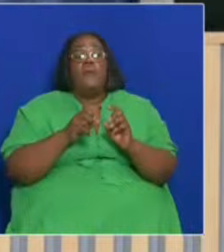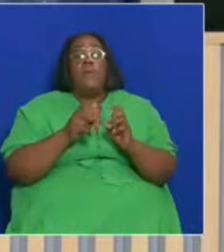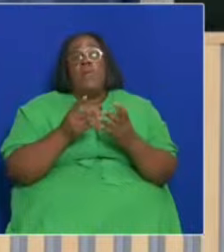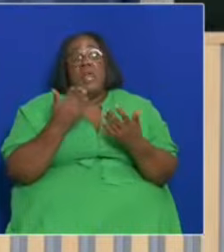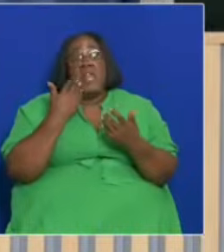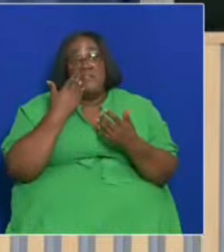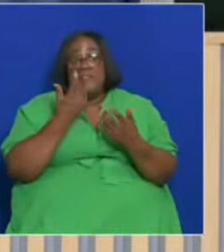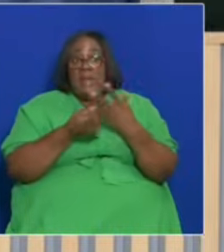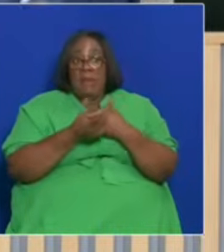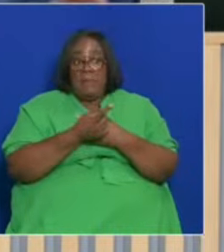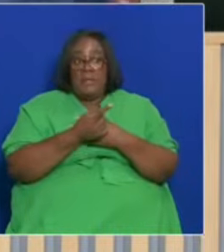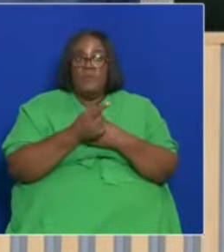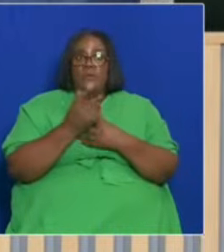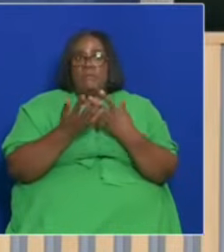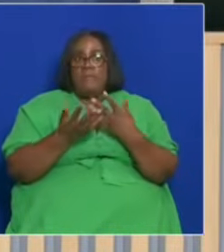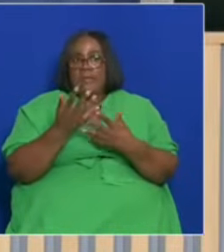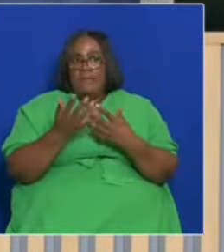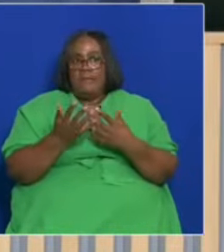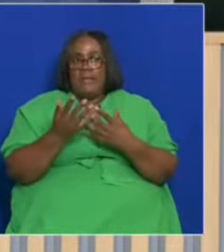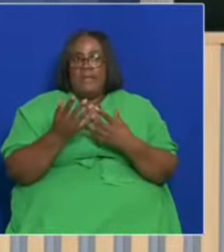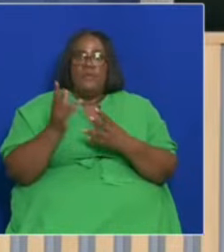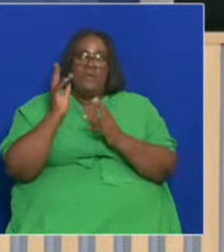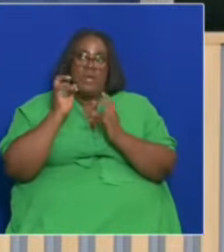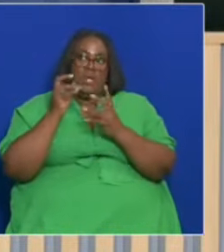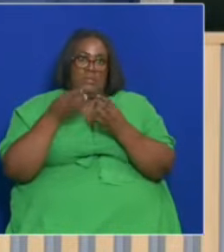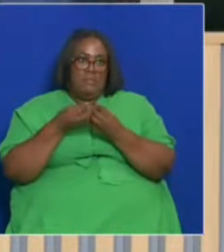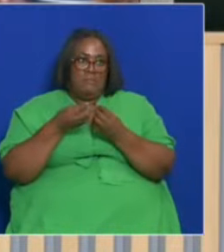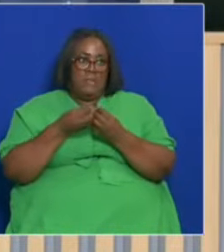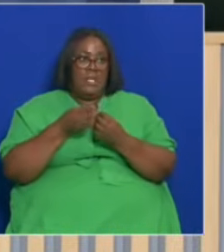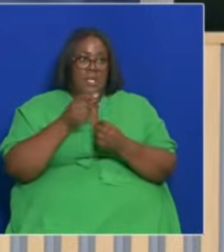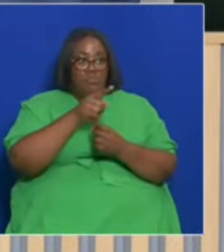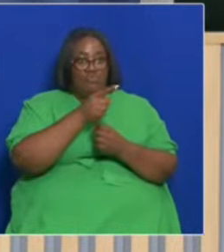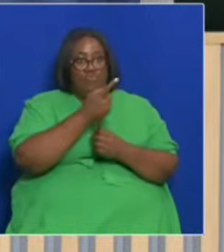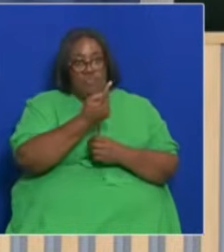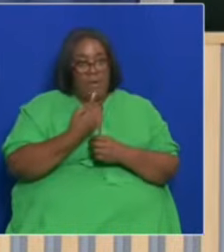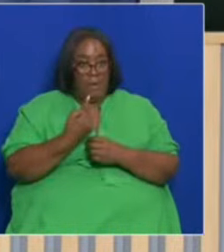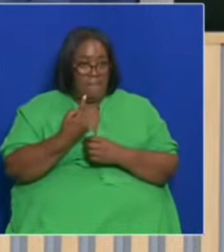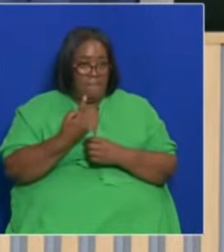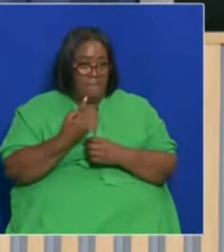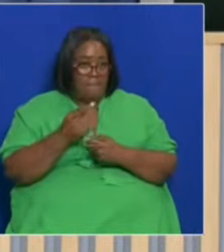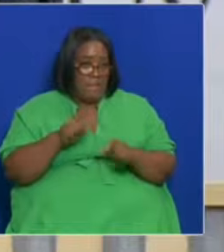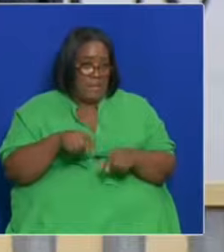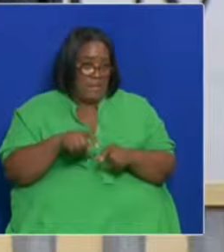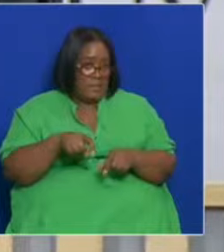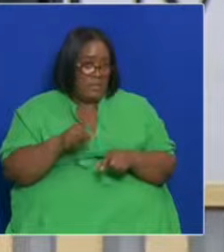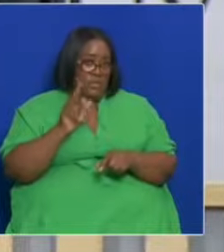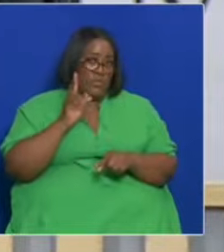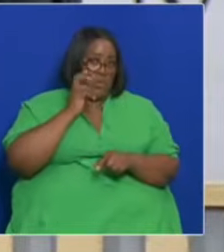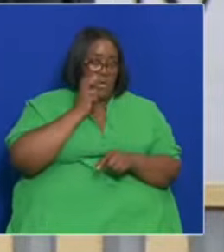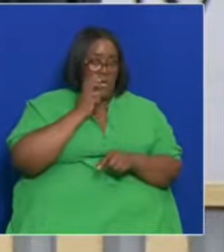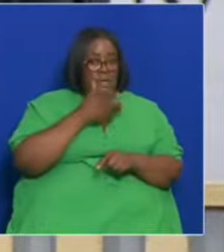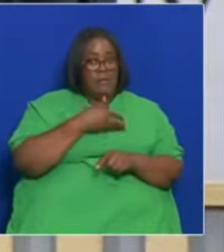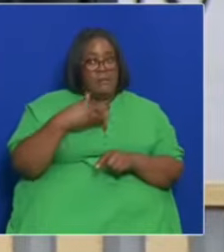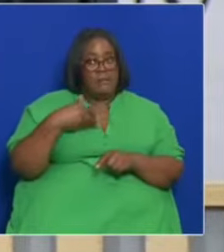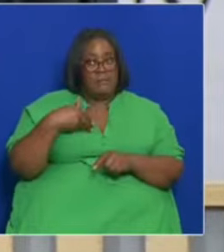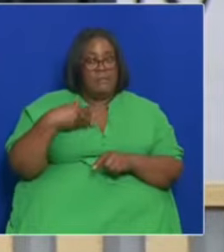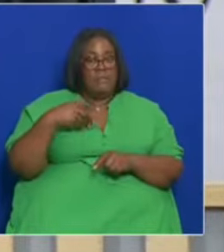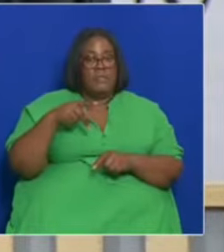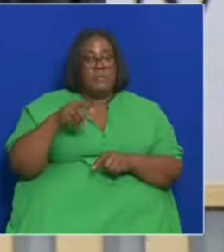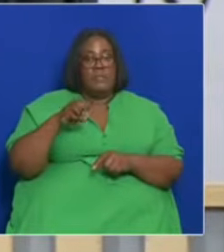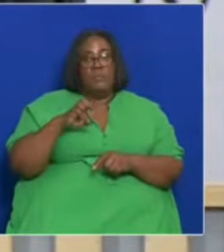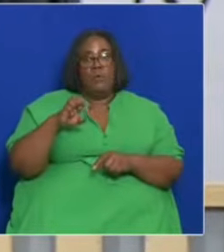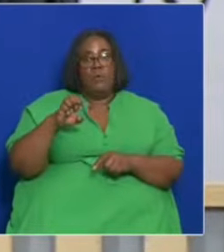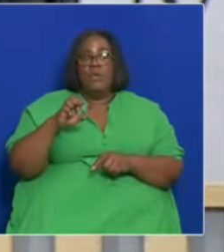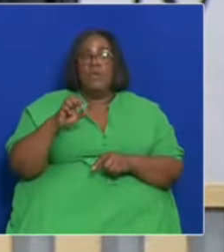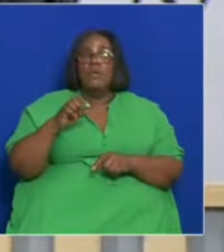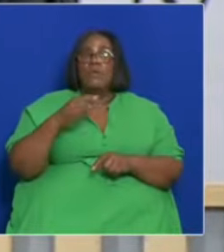And you have heard Ms. Bowe say that Ms. Ramsamy